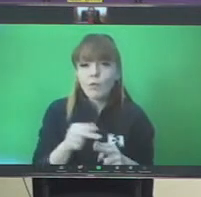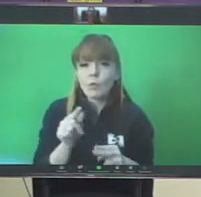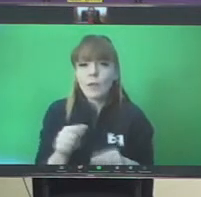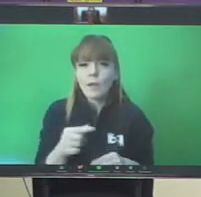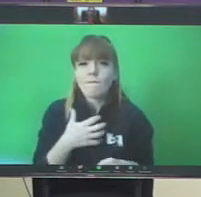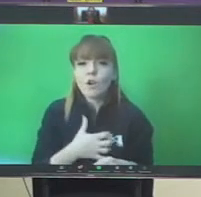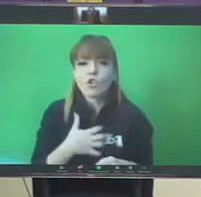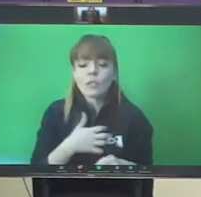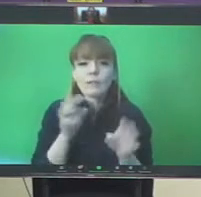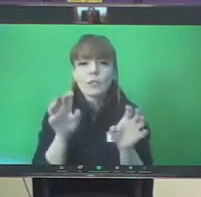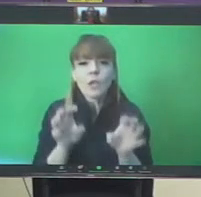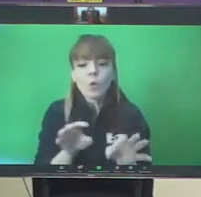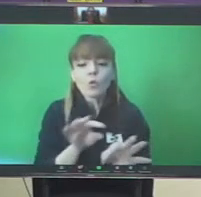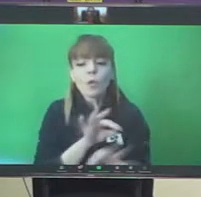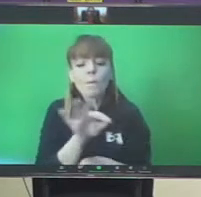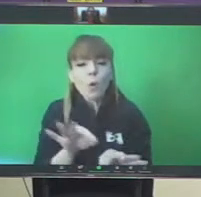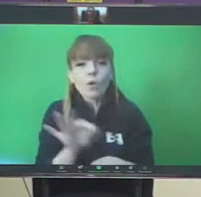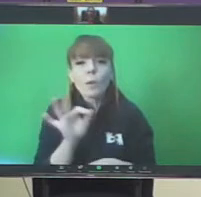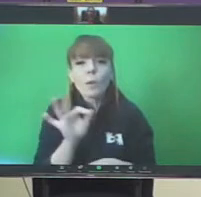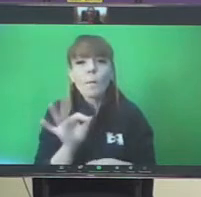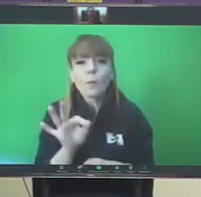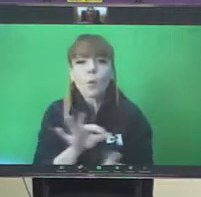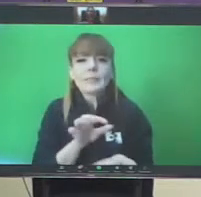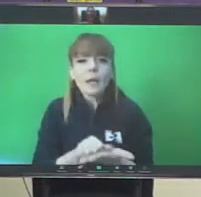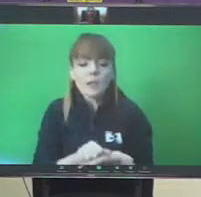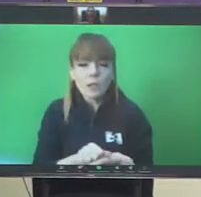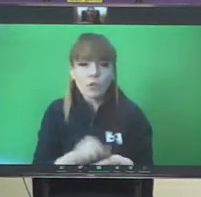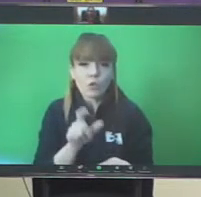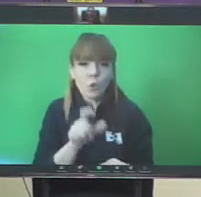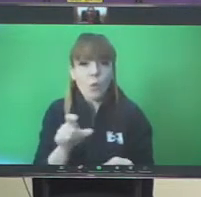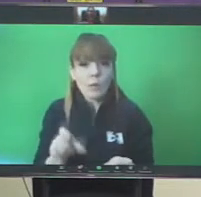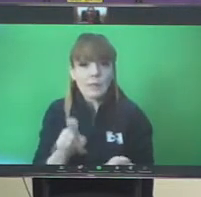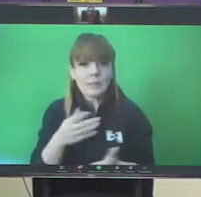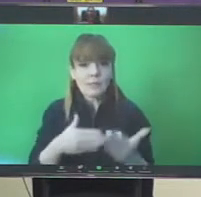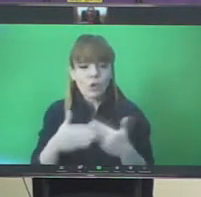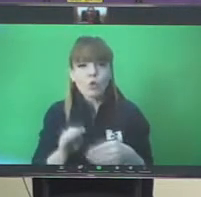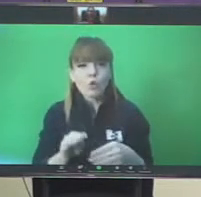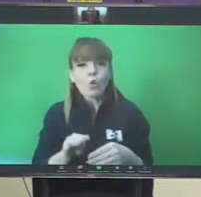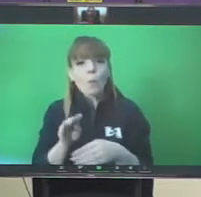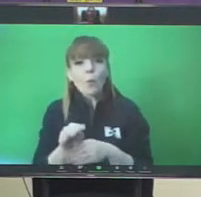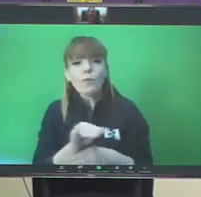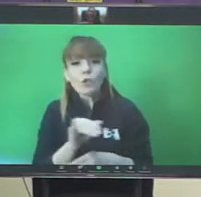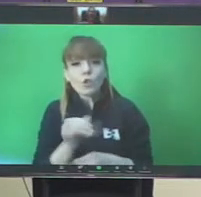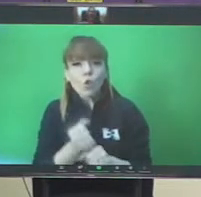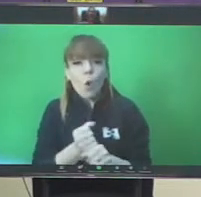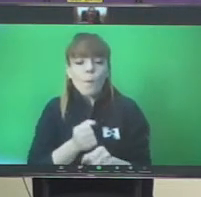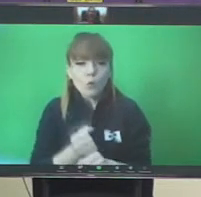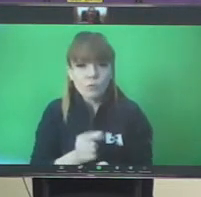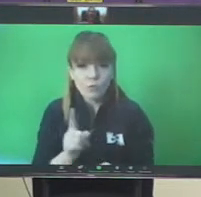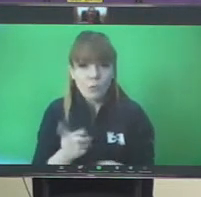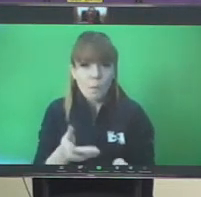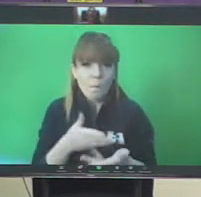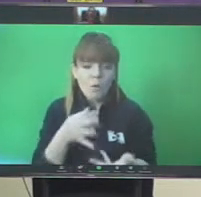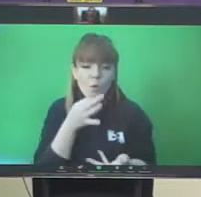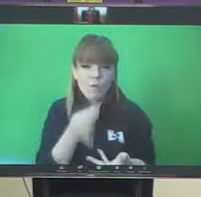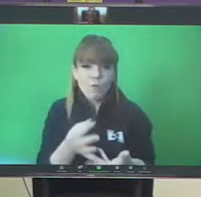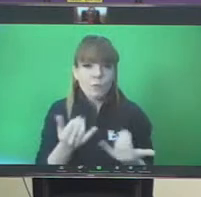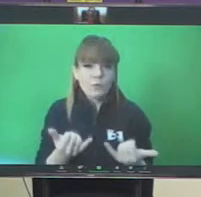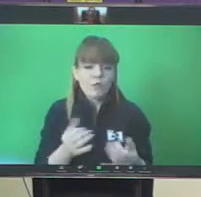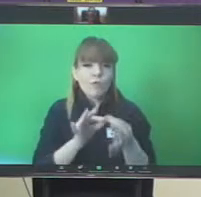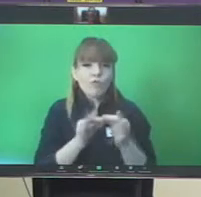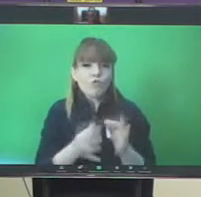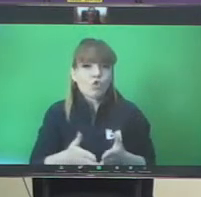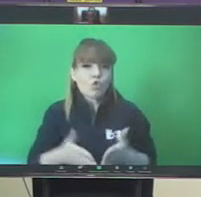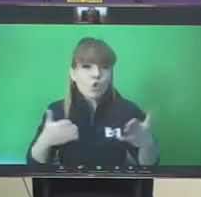does this important draft law on employment of disabled persons, does it require additional amendment, because we